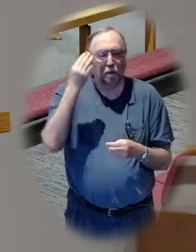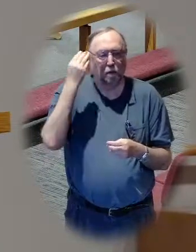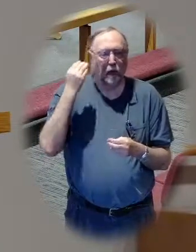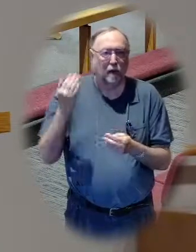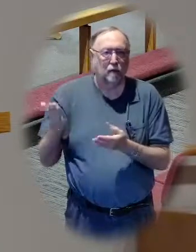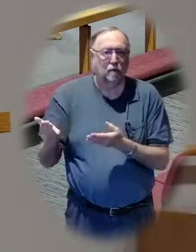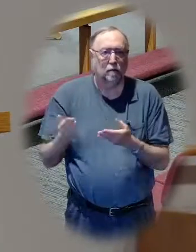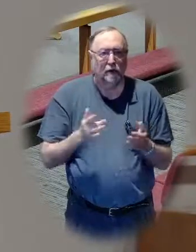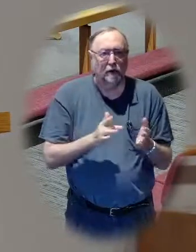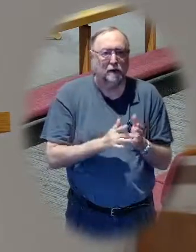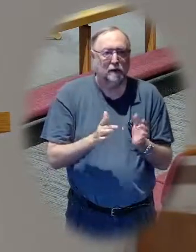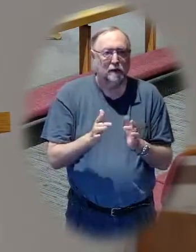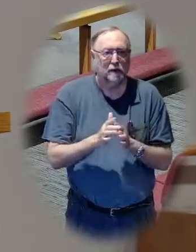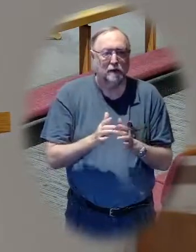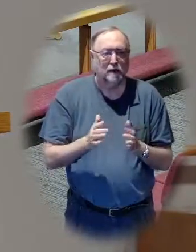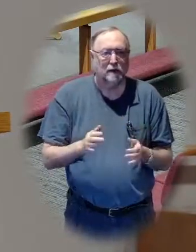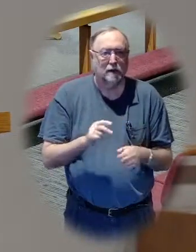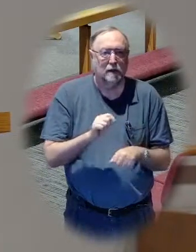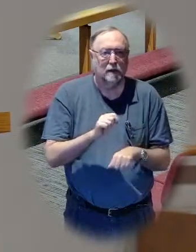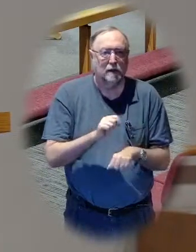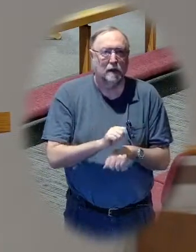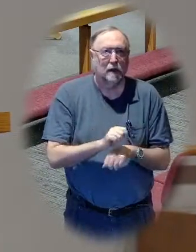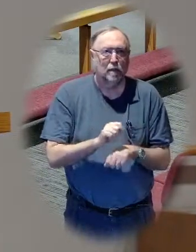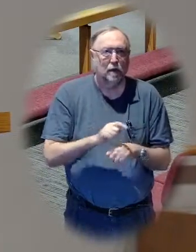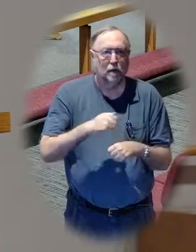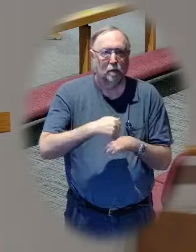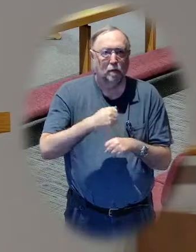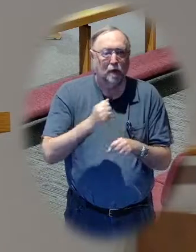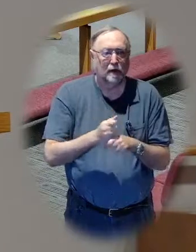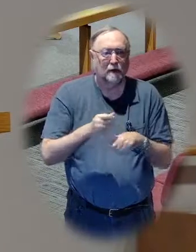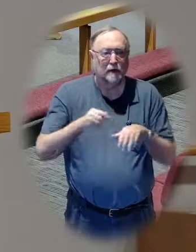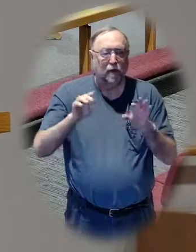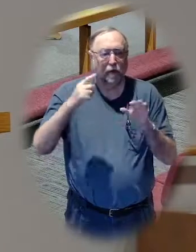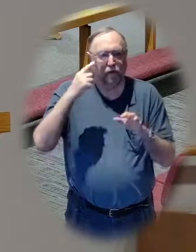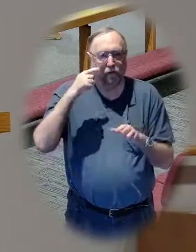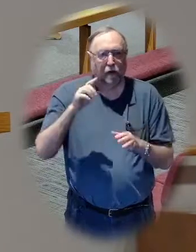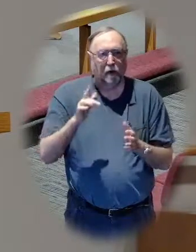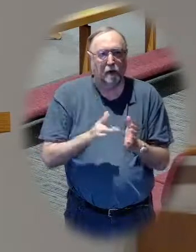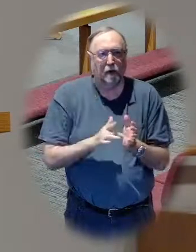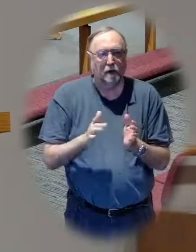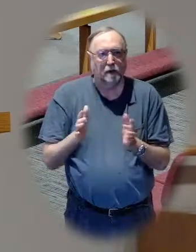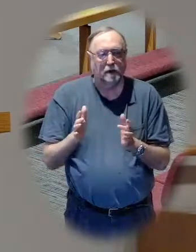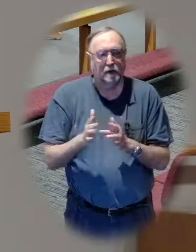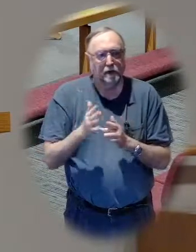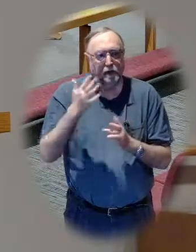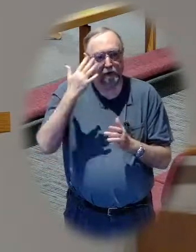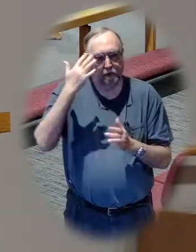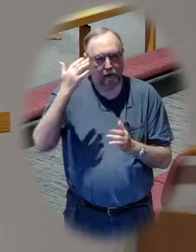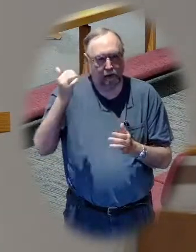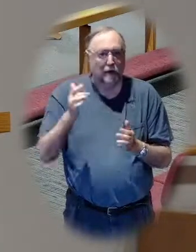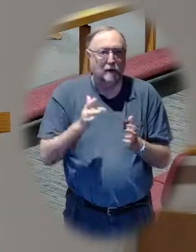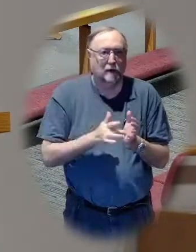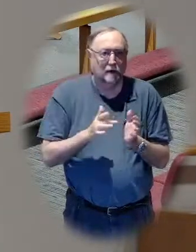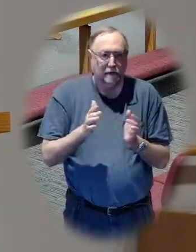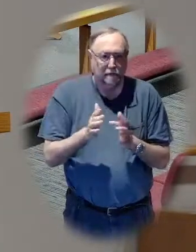make an offering for him because he is their firstborn son.